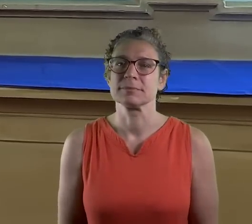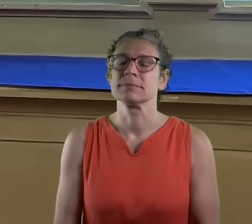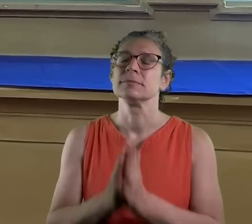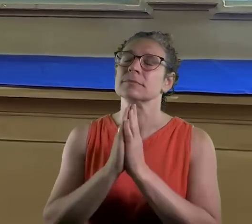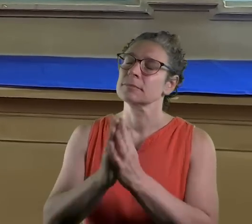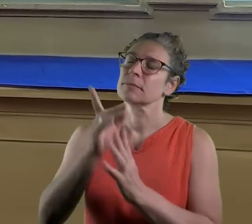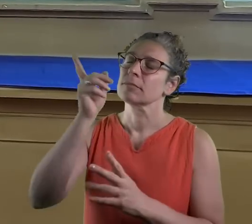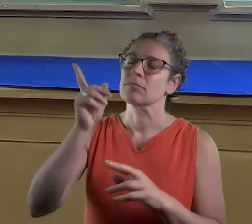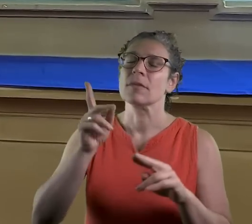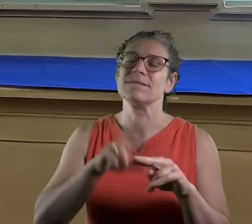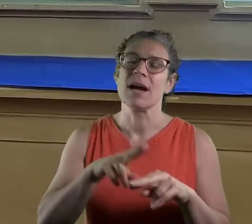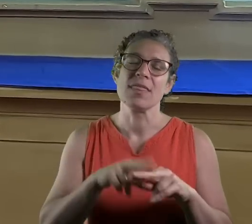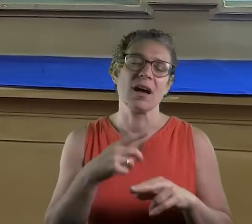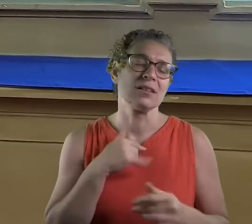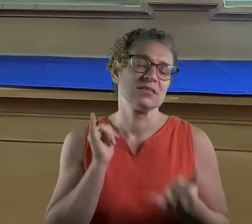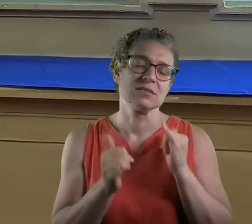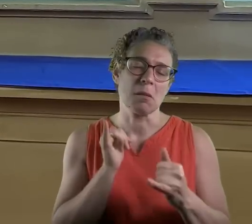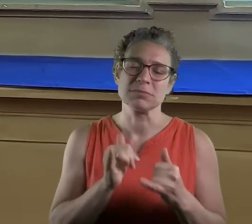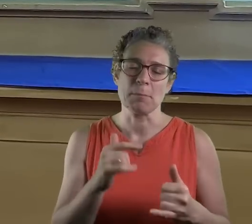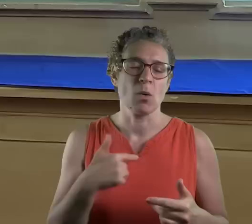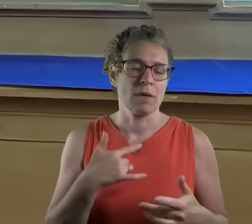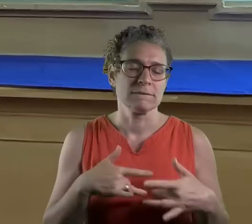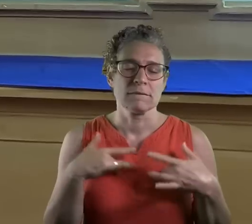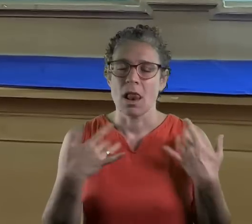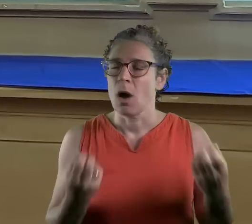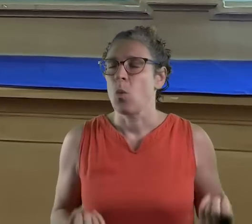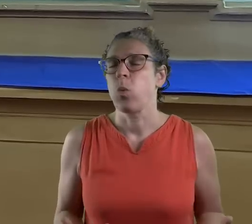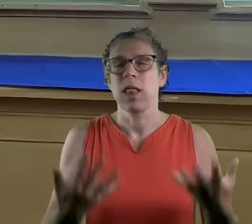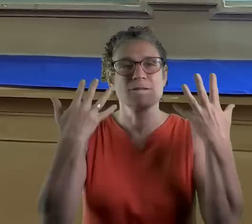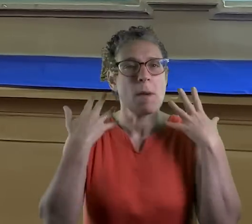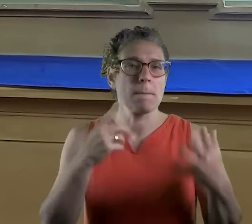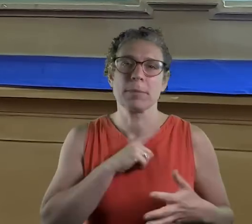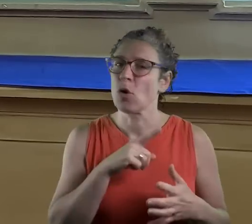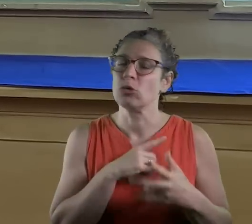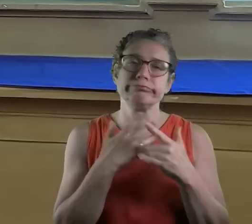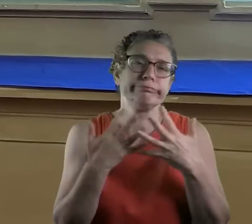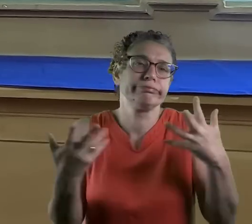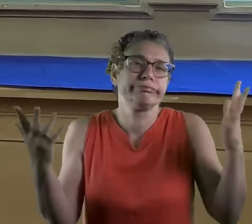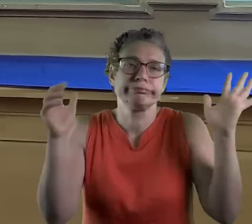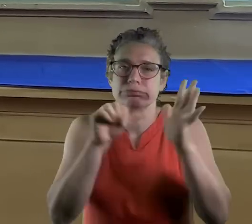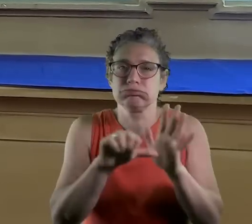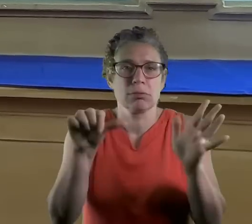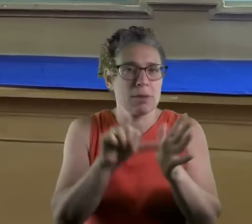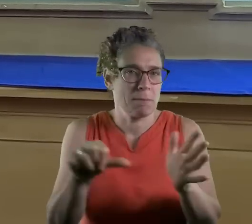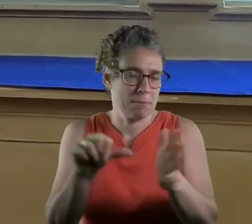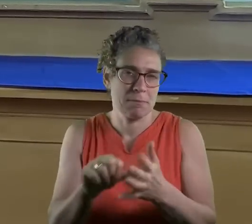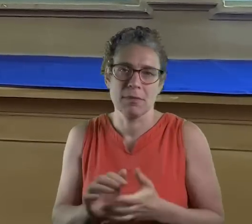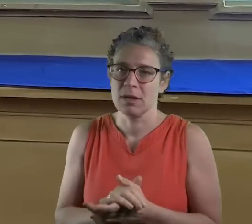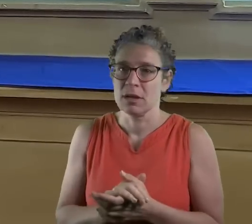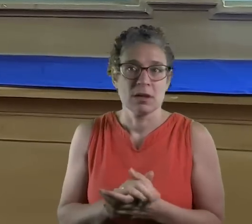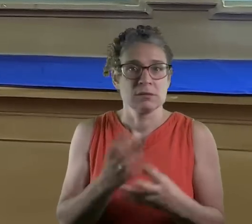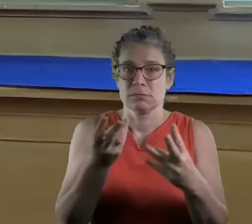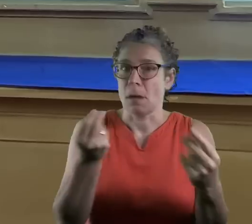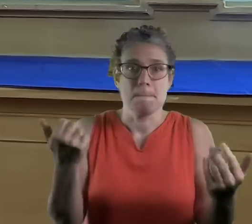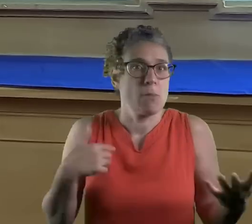Father God, we sometimes feel overwhelmed by the complexity of problems we face, many of which are